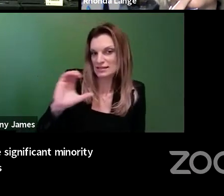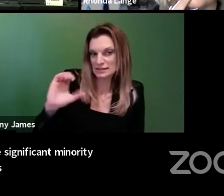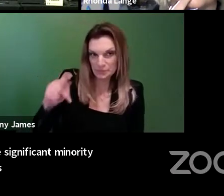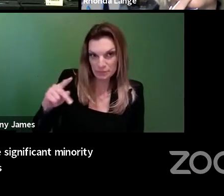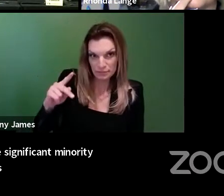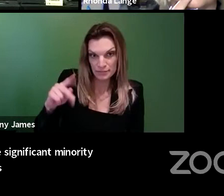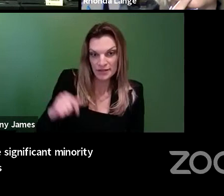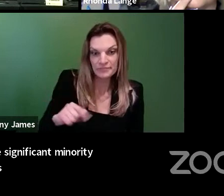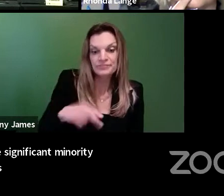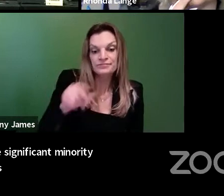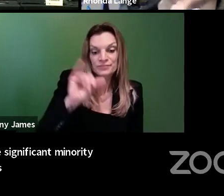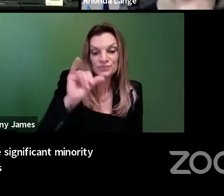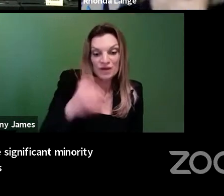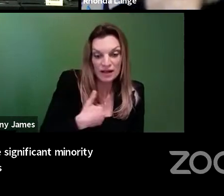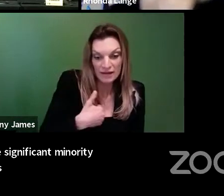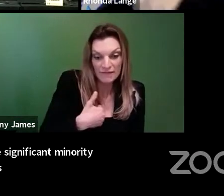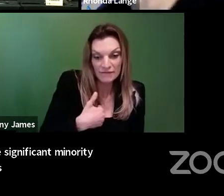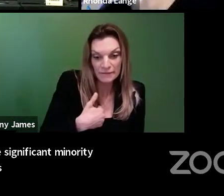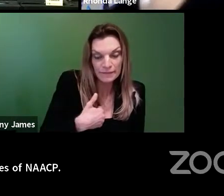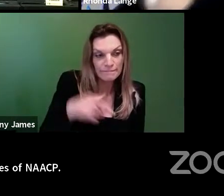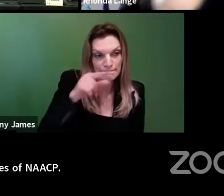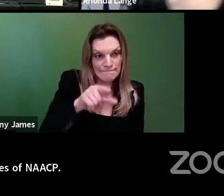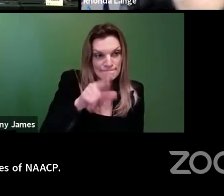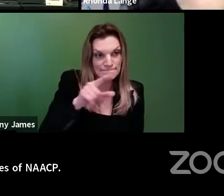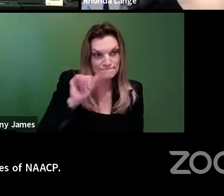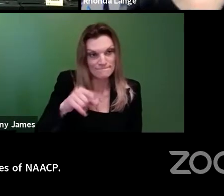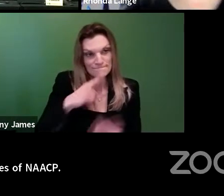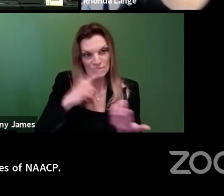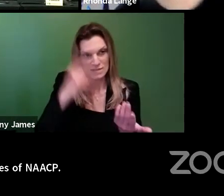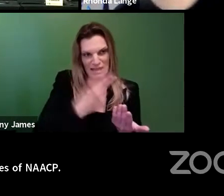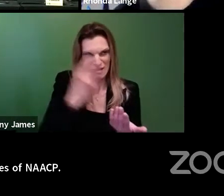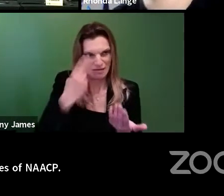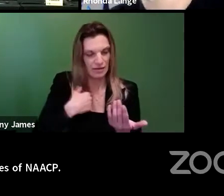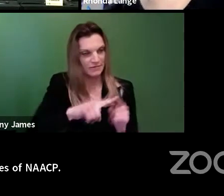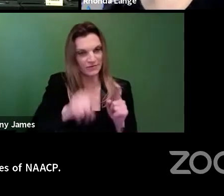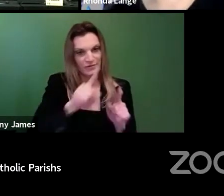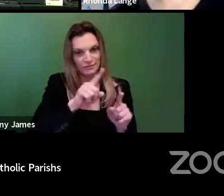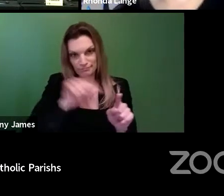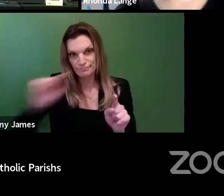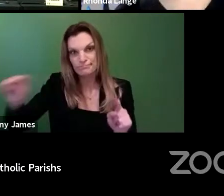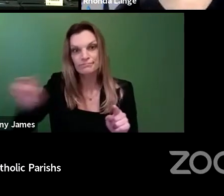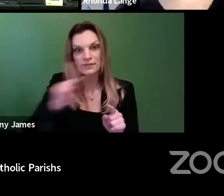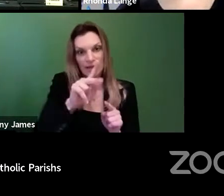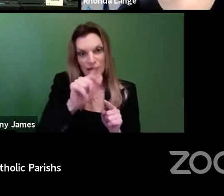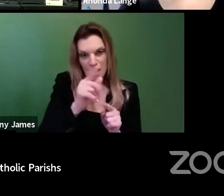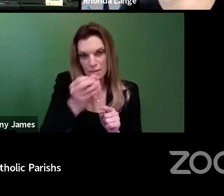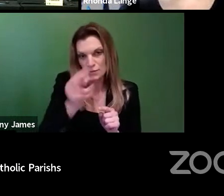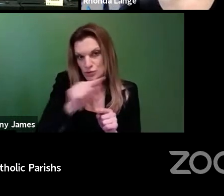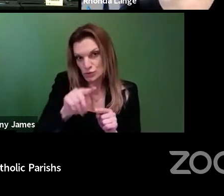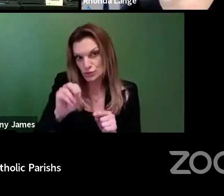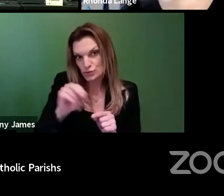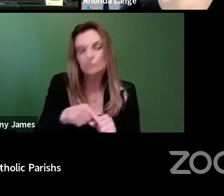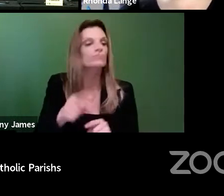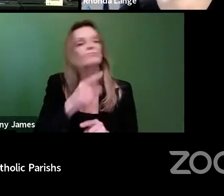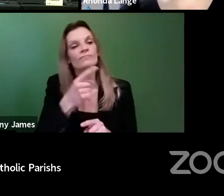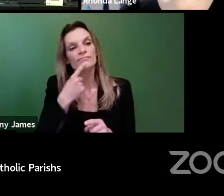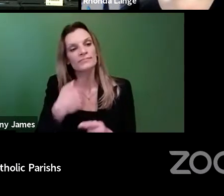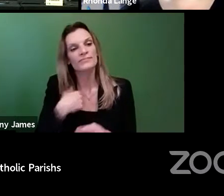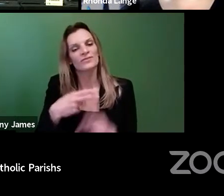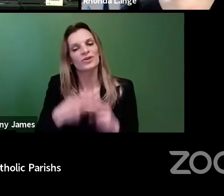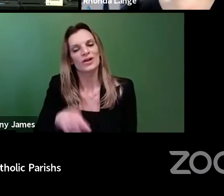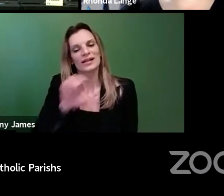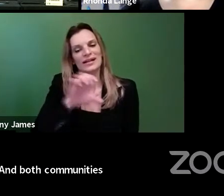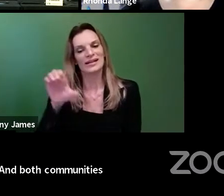They have significant Catholic parishes within the Diocese of Kalamazoo. And both communities have Eastern Orthodox